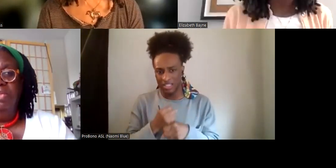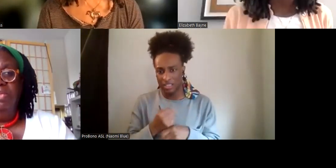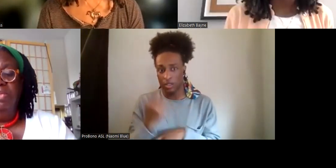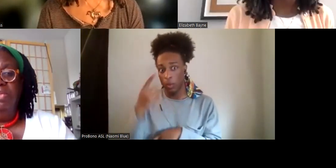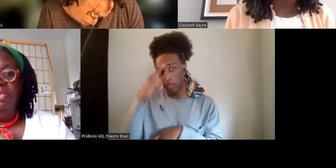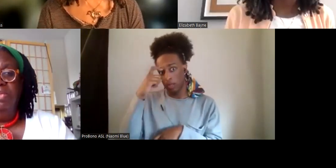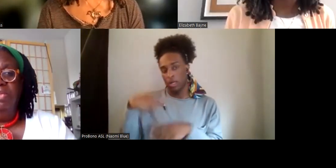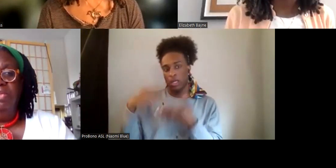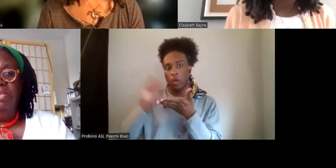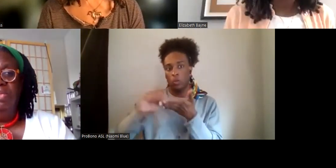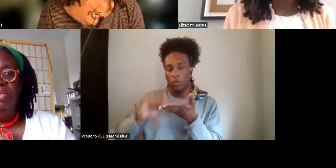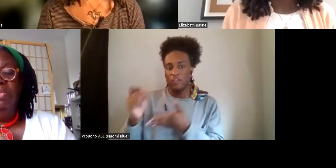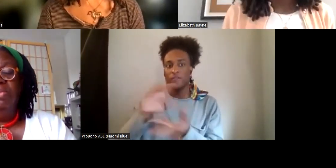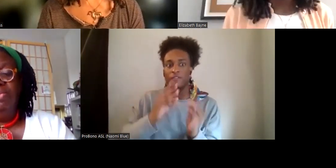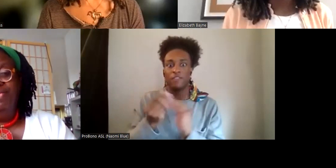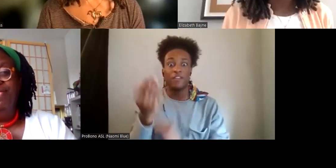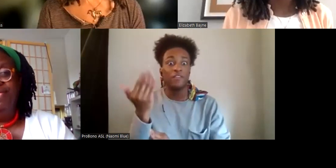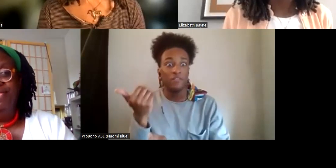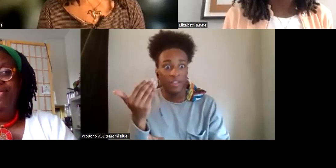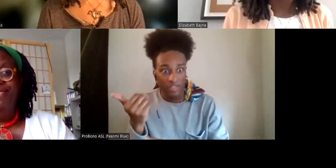applications. I got rejected from all of them.